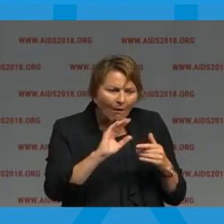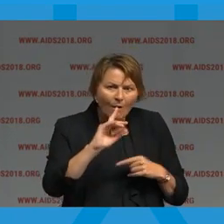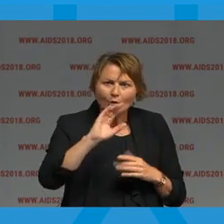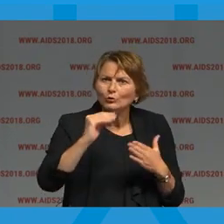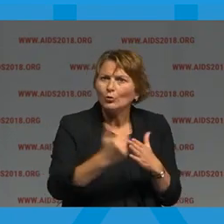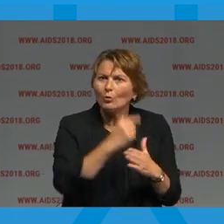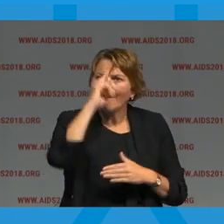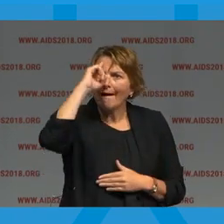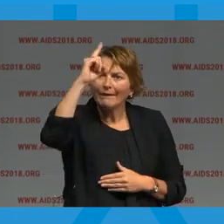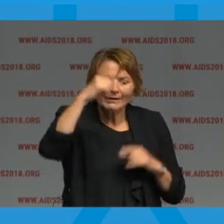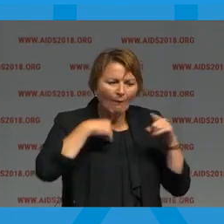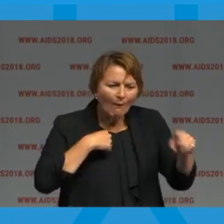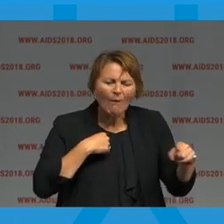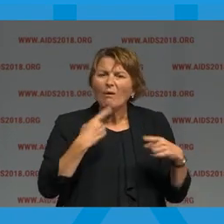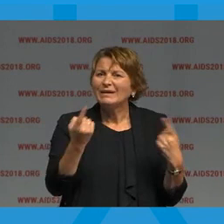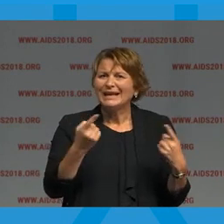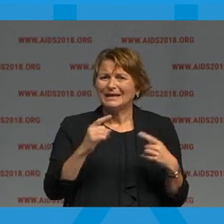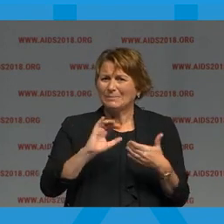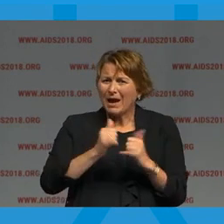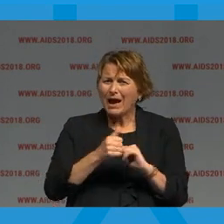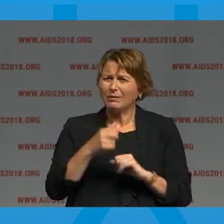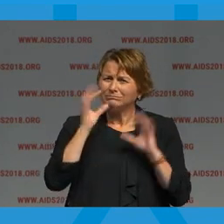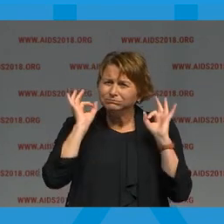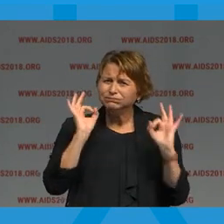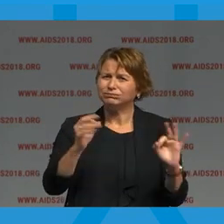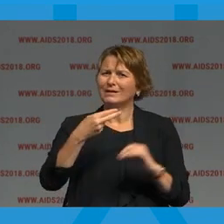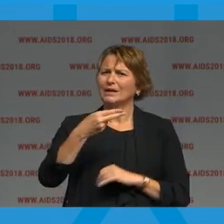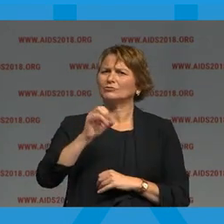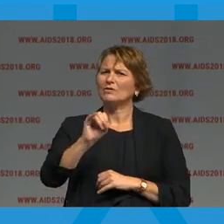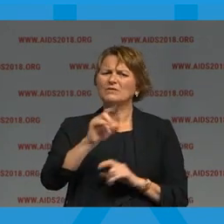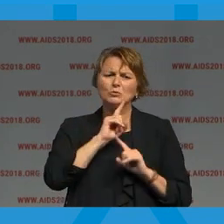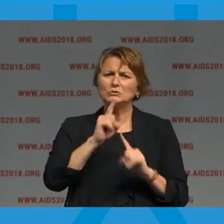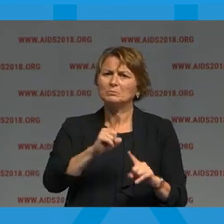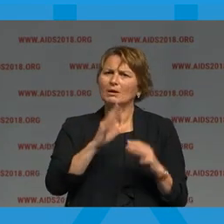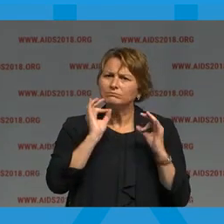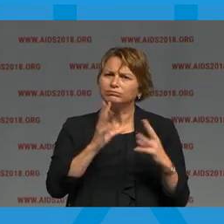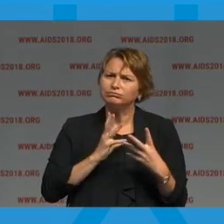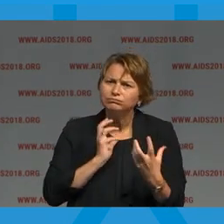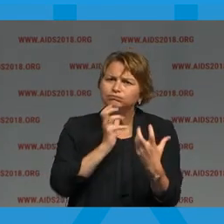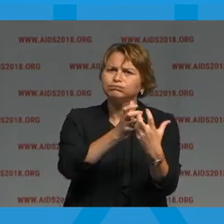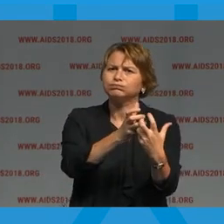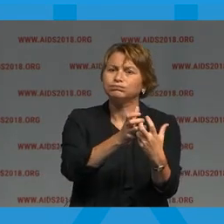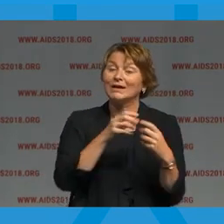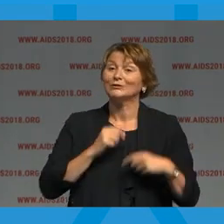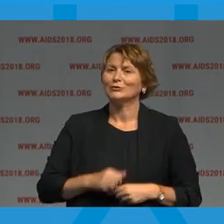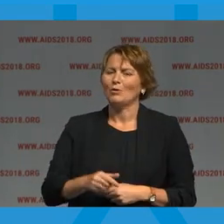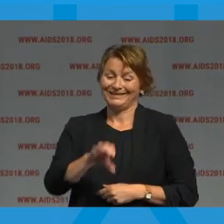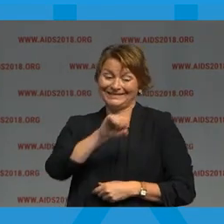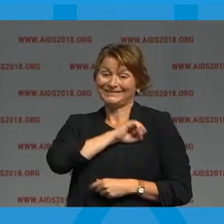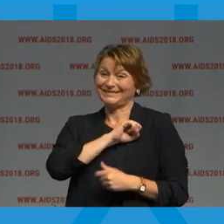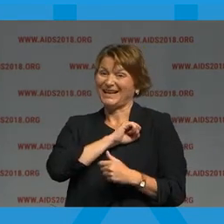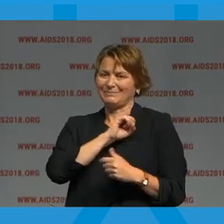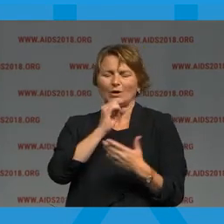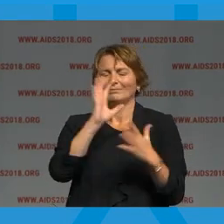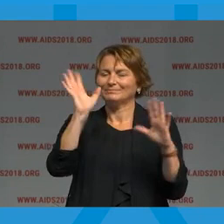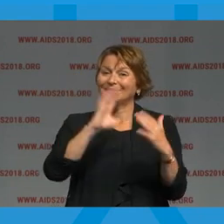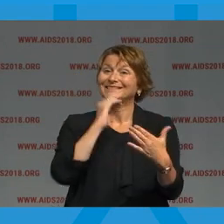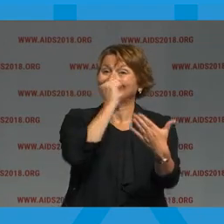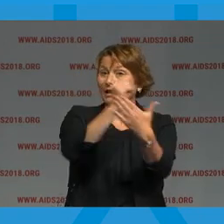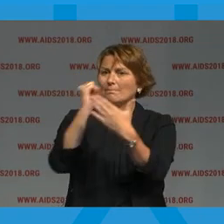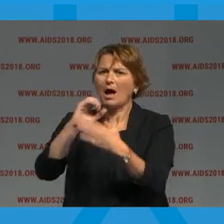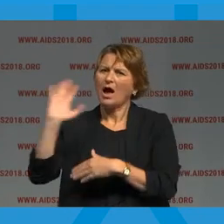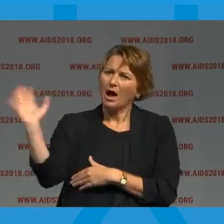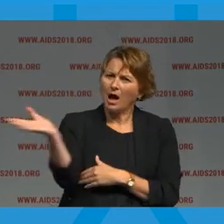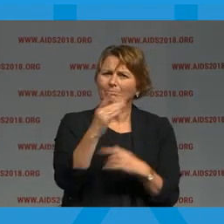barriers and bottlenecks in the HIV response. The Stamping Out Stigma Challenge incentivises the development of